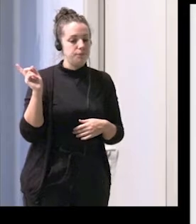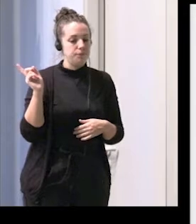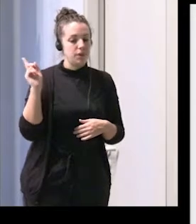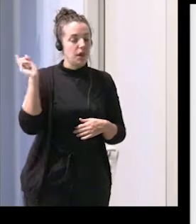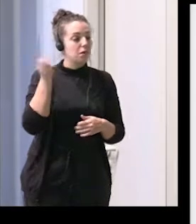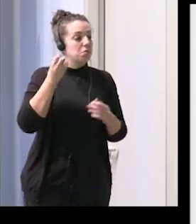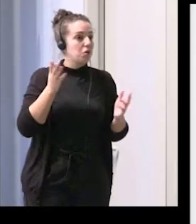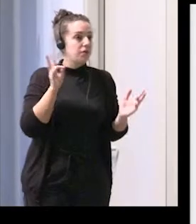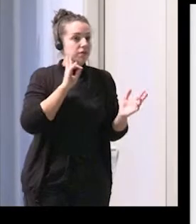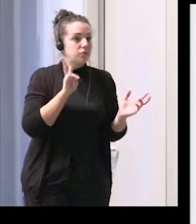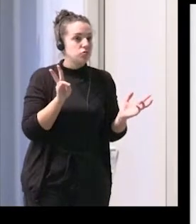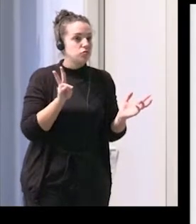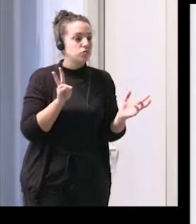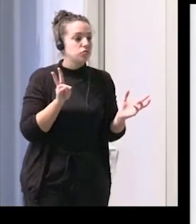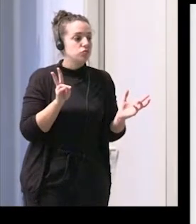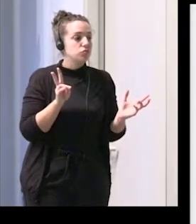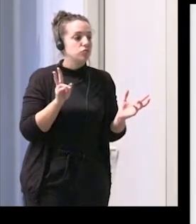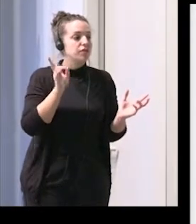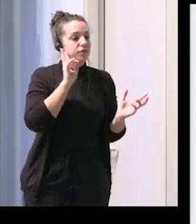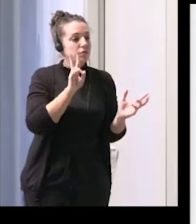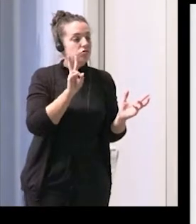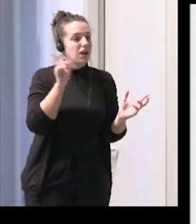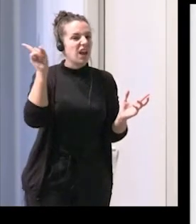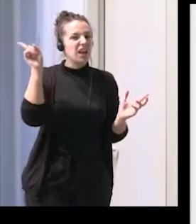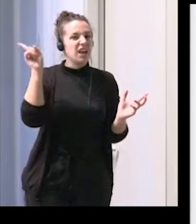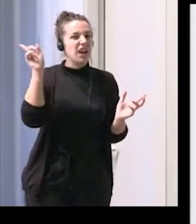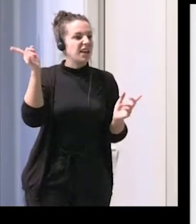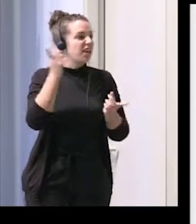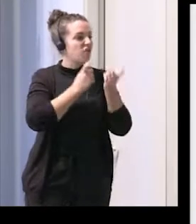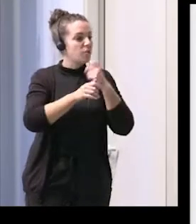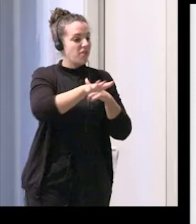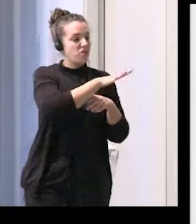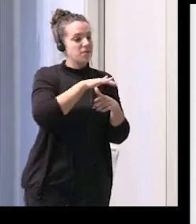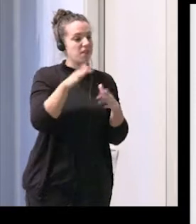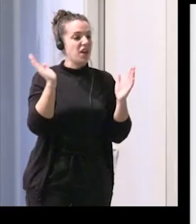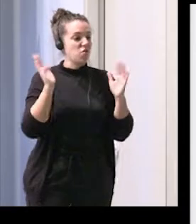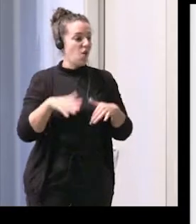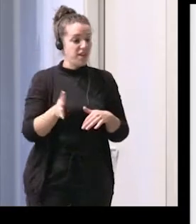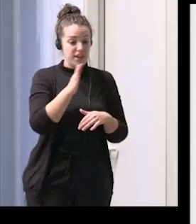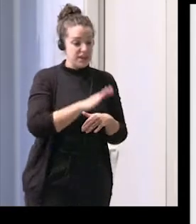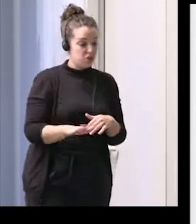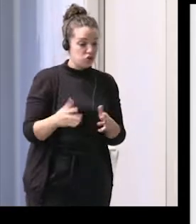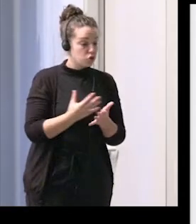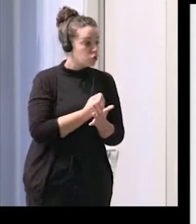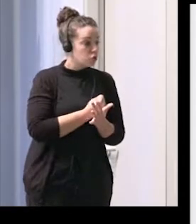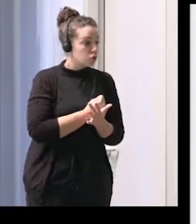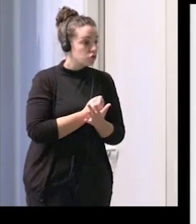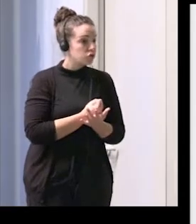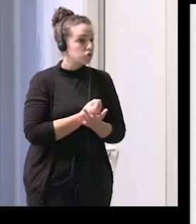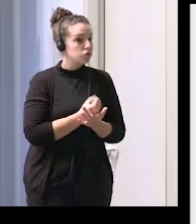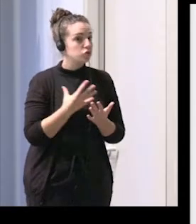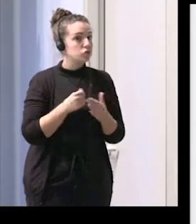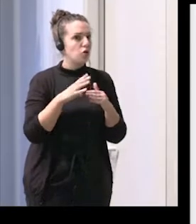same place, no spatial information. And all of these children, the bilateral cochlear implant users,